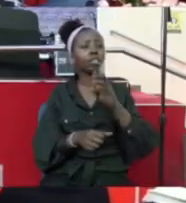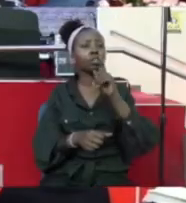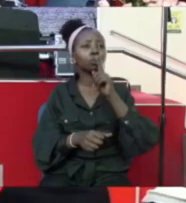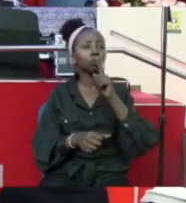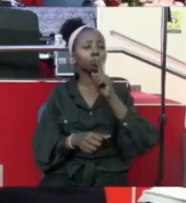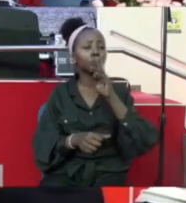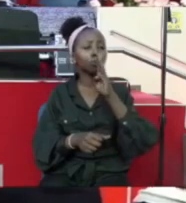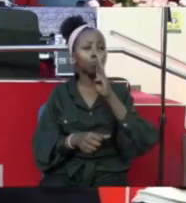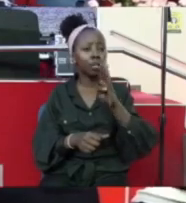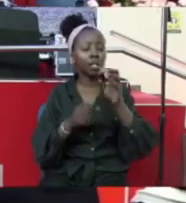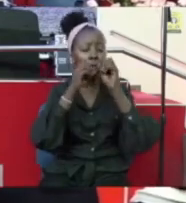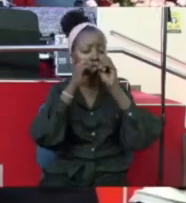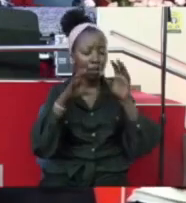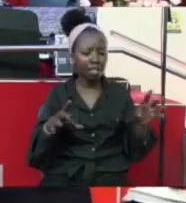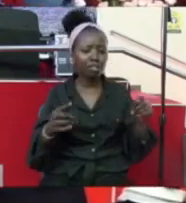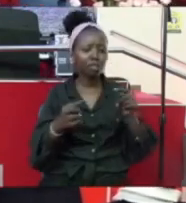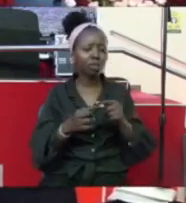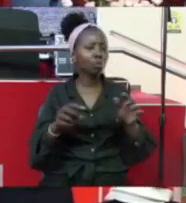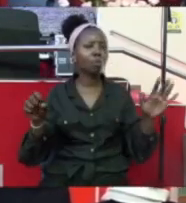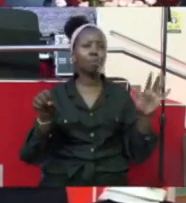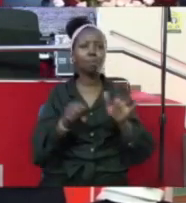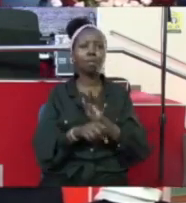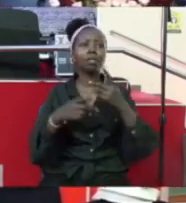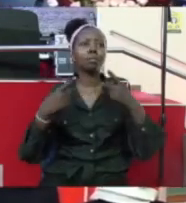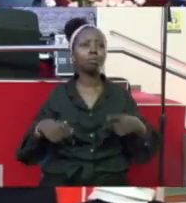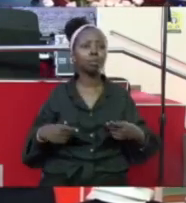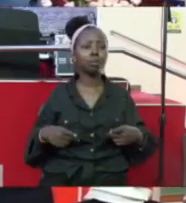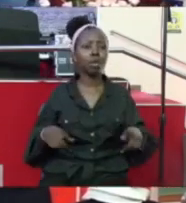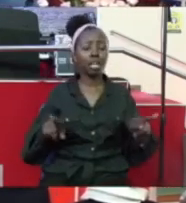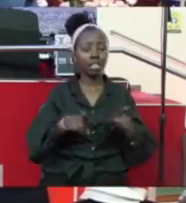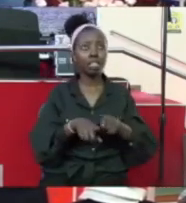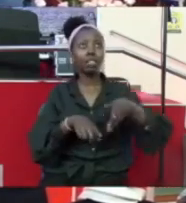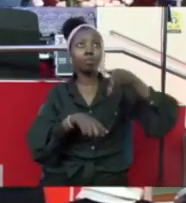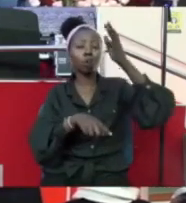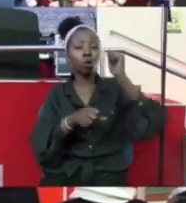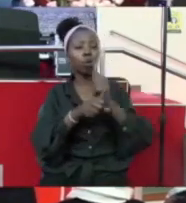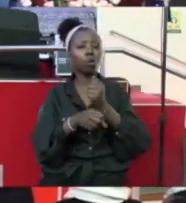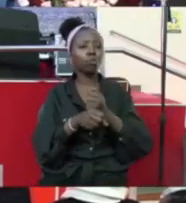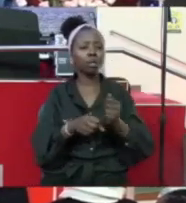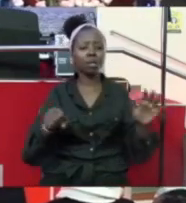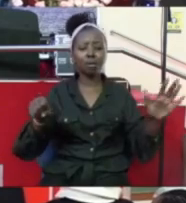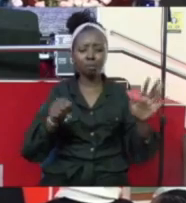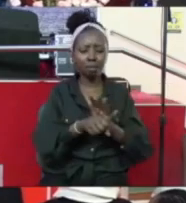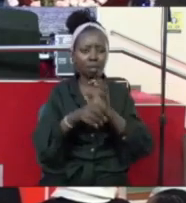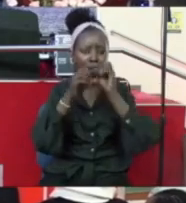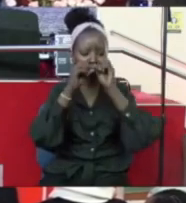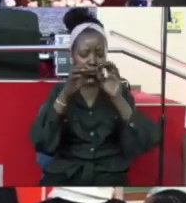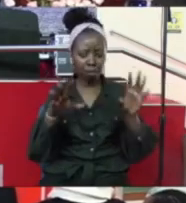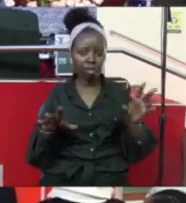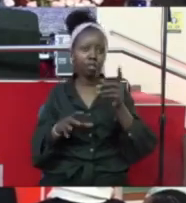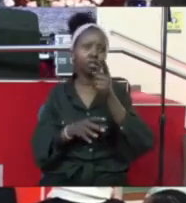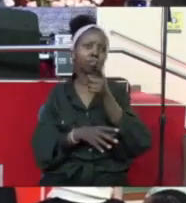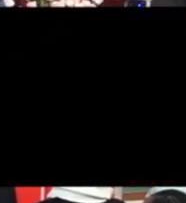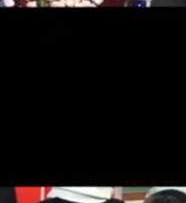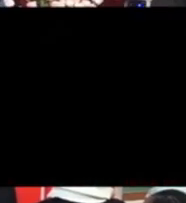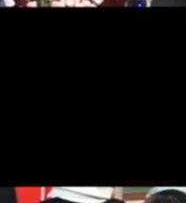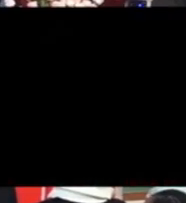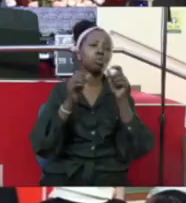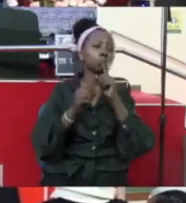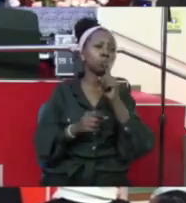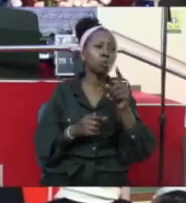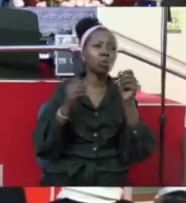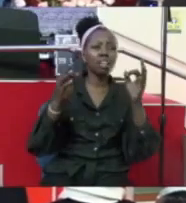Ni tuwe baraka kwa watu wengi. And God will cause many to be a blessing to us. Na Mungu atasababisha wengi kuwa baraka kwetu. So if we have